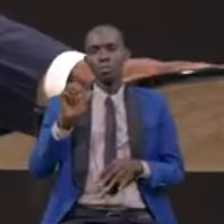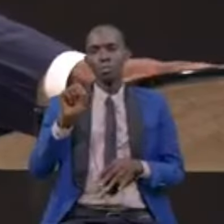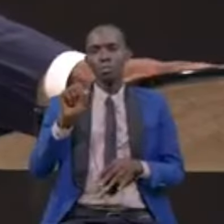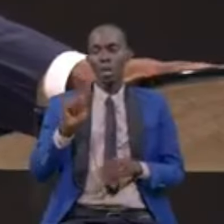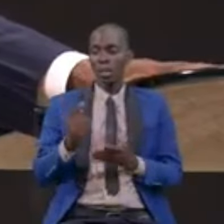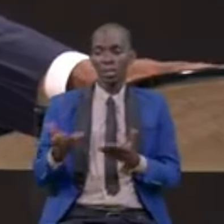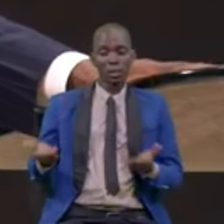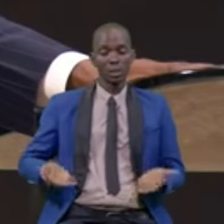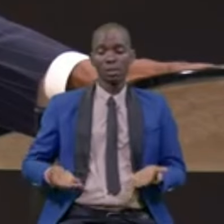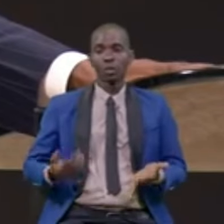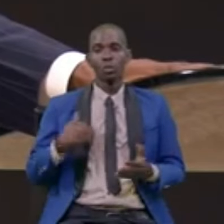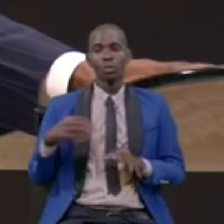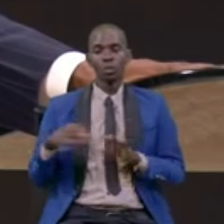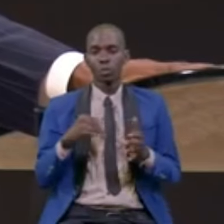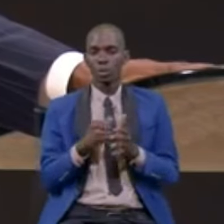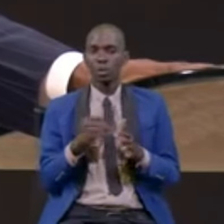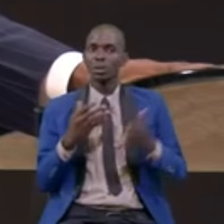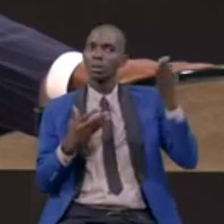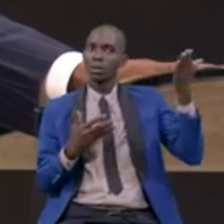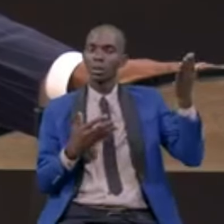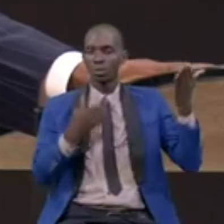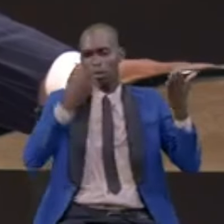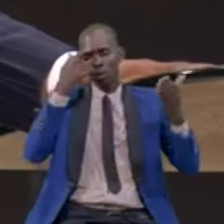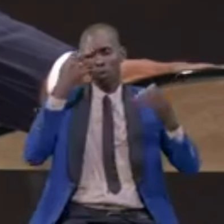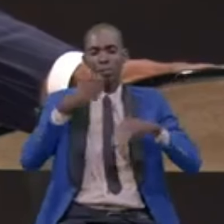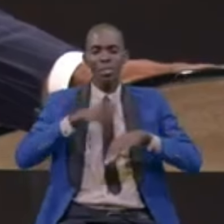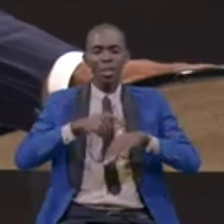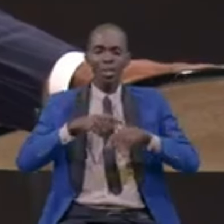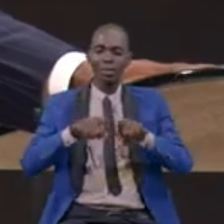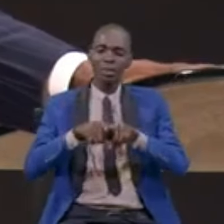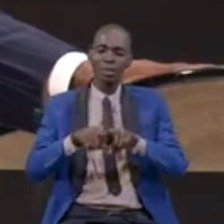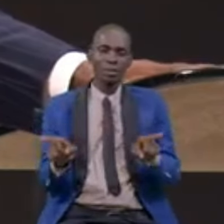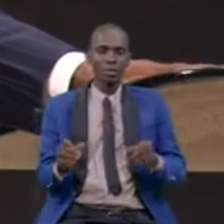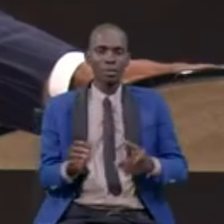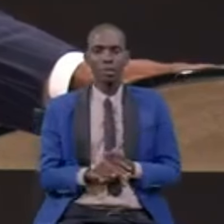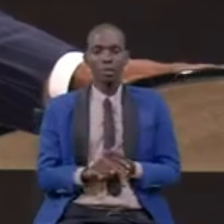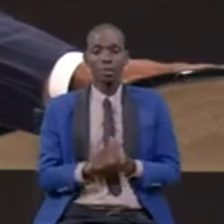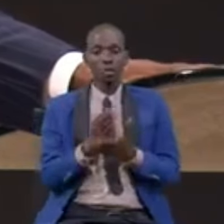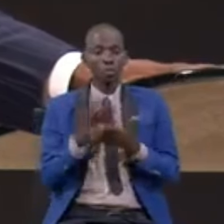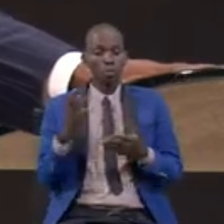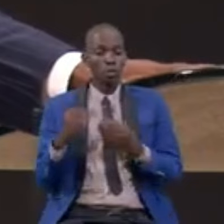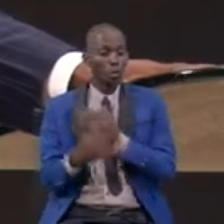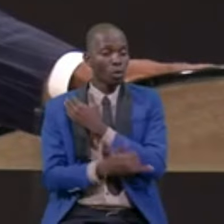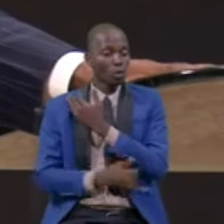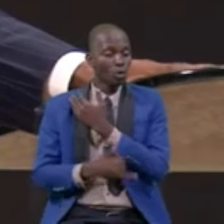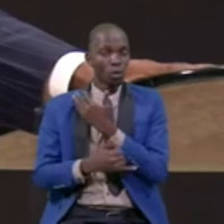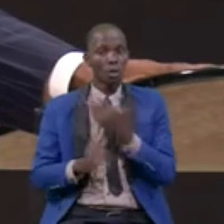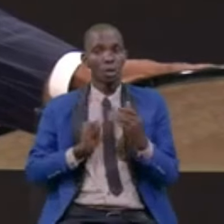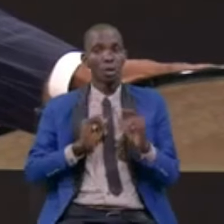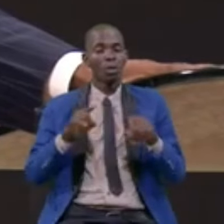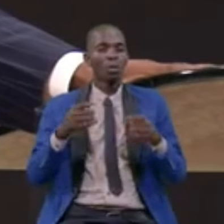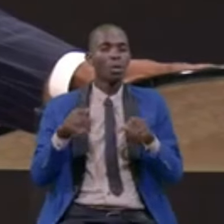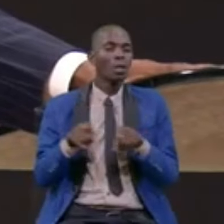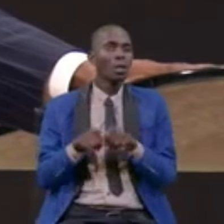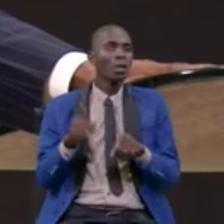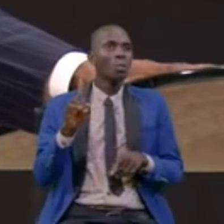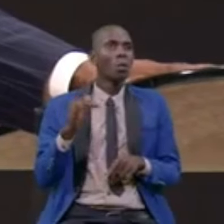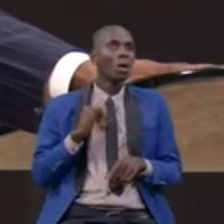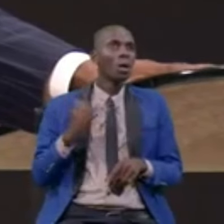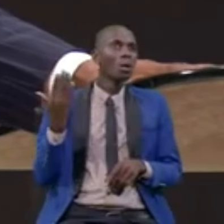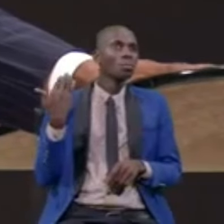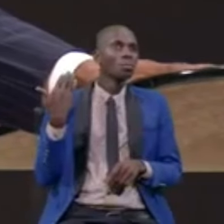We have time difference, and some of the countries I go, like the one I went in